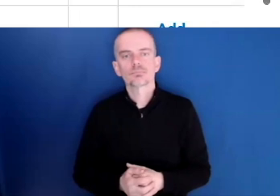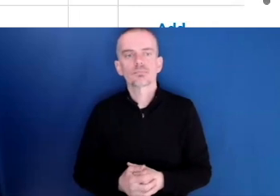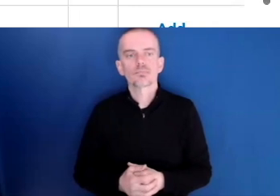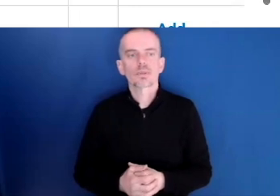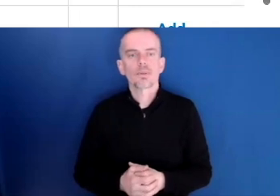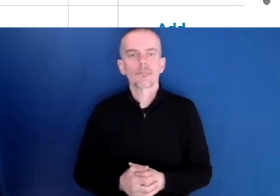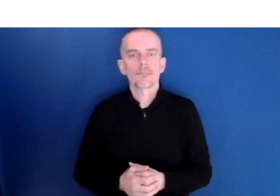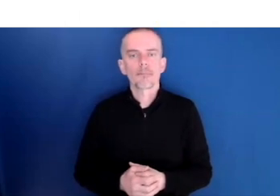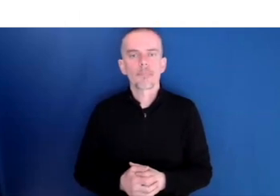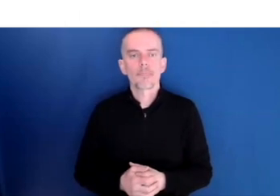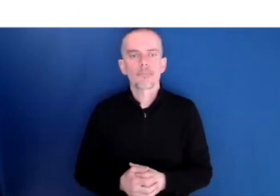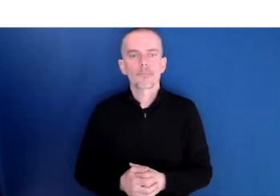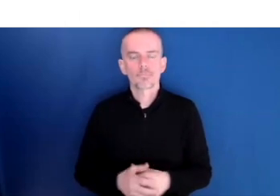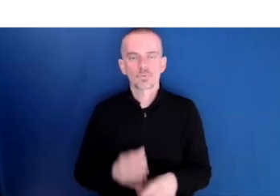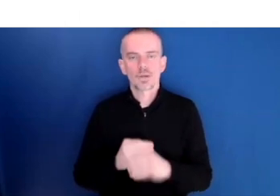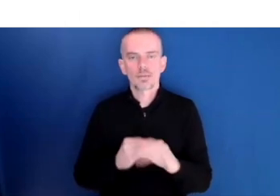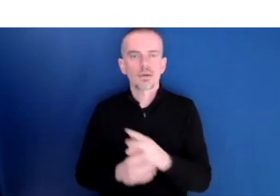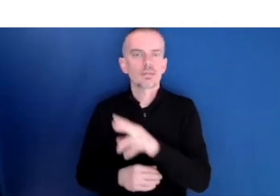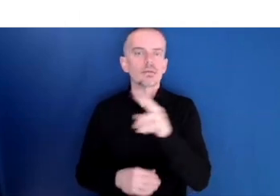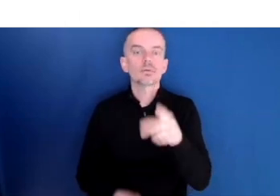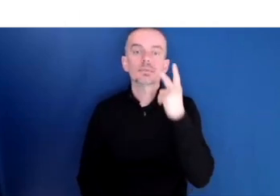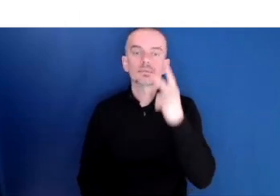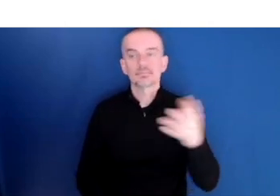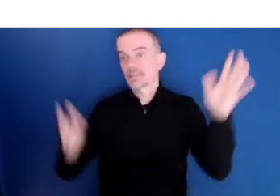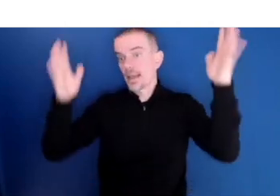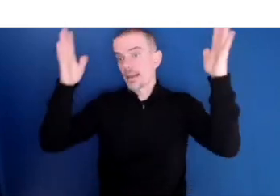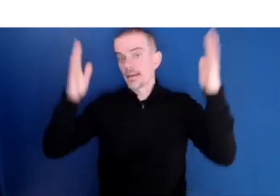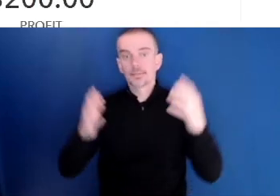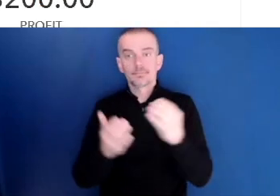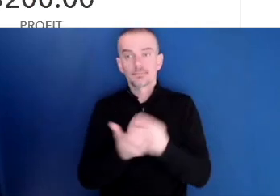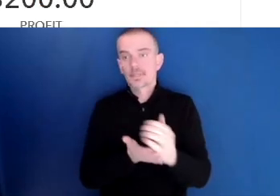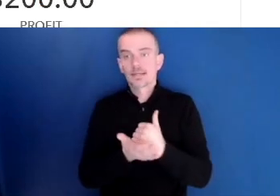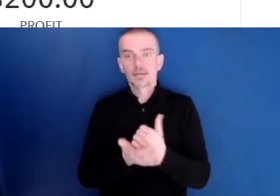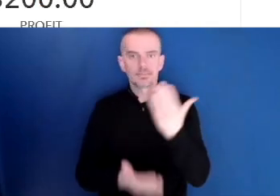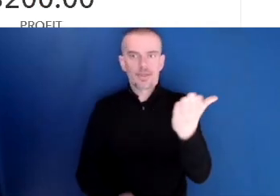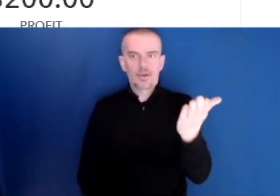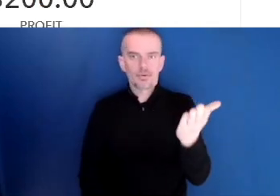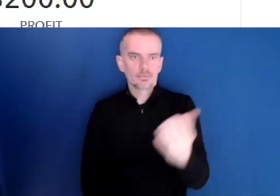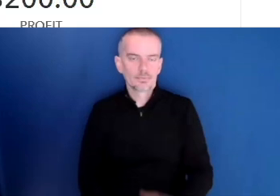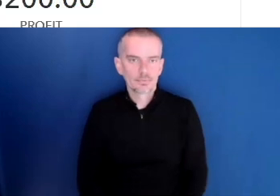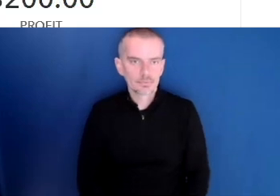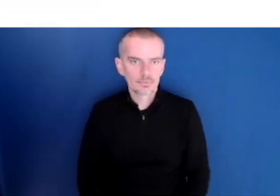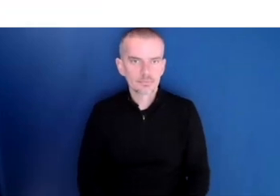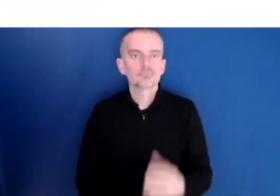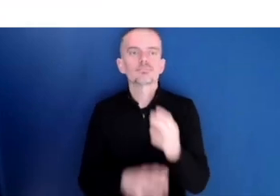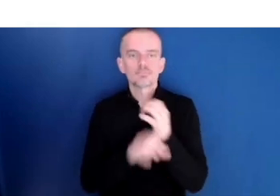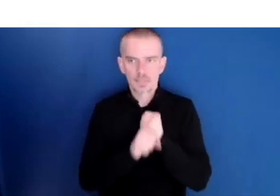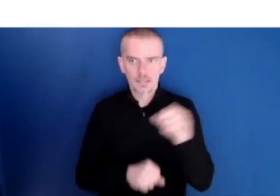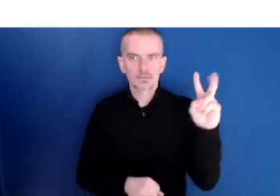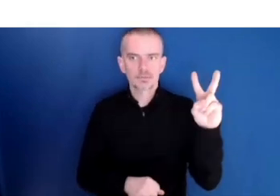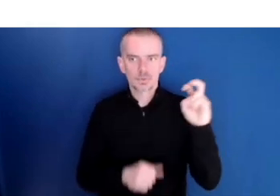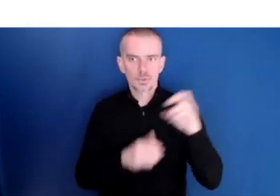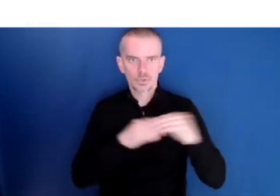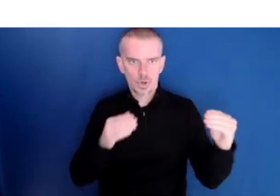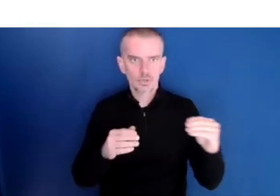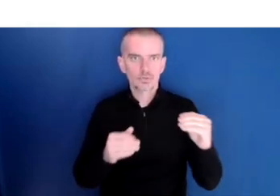And if we go back to projects, we can see, yay, the income shows up now, right? So we see that we got the $200, and I can click